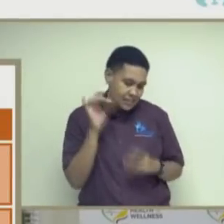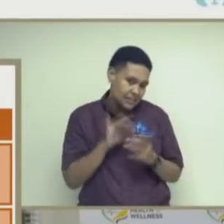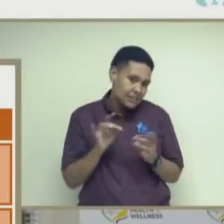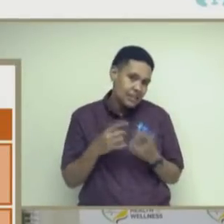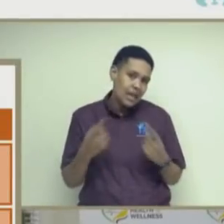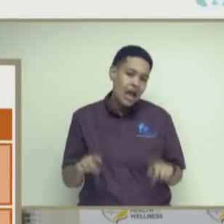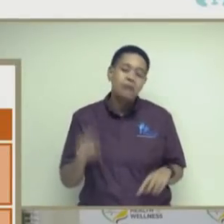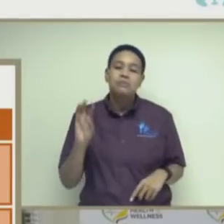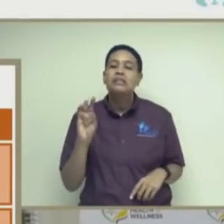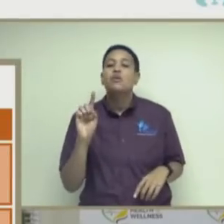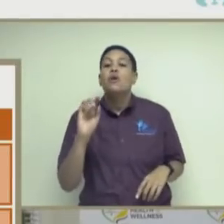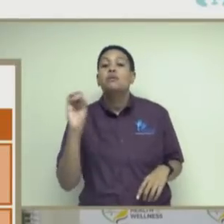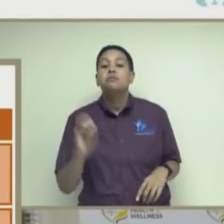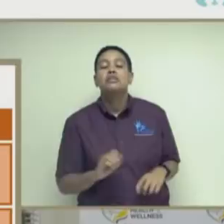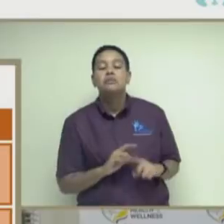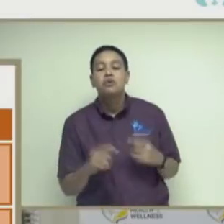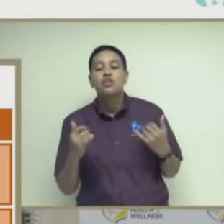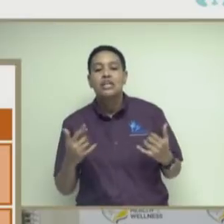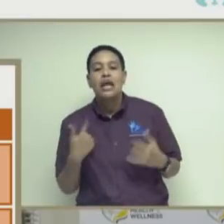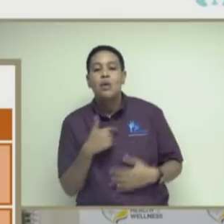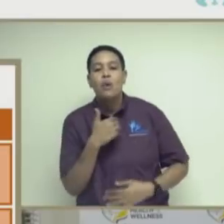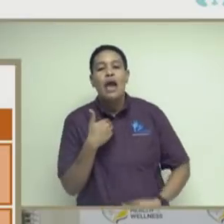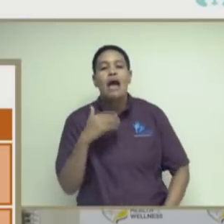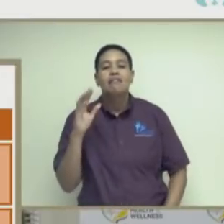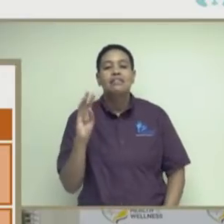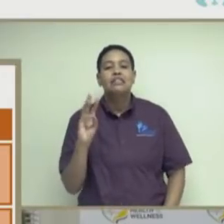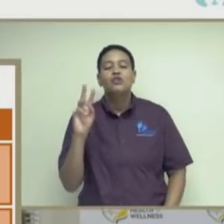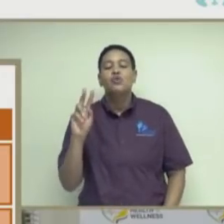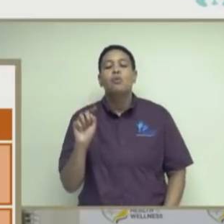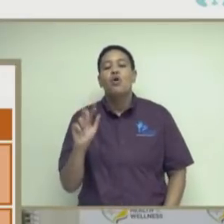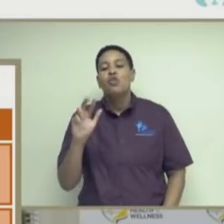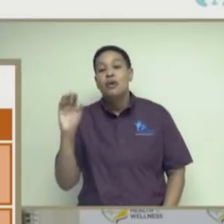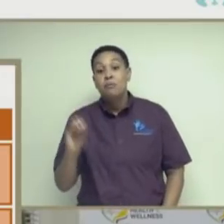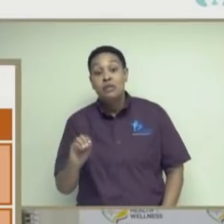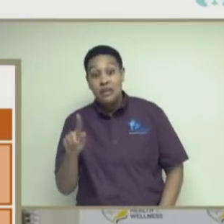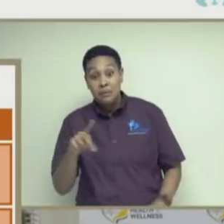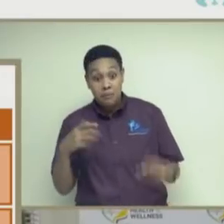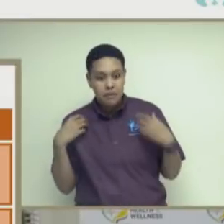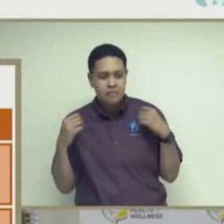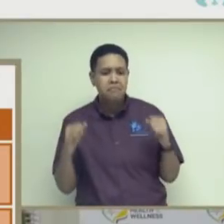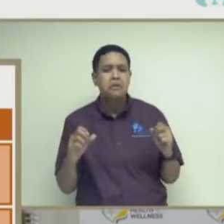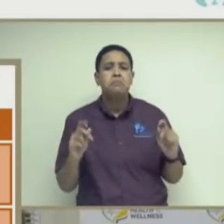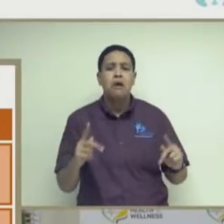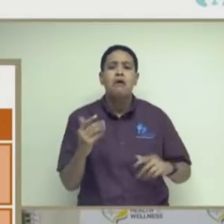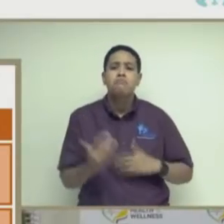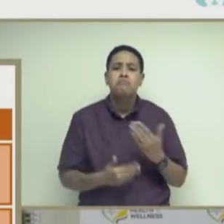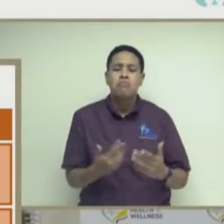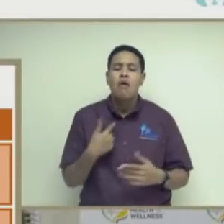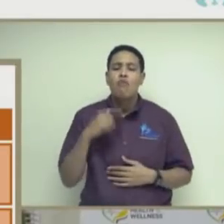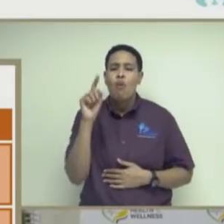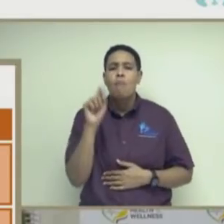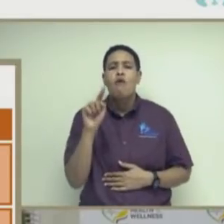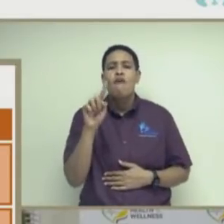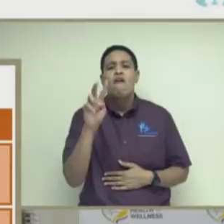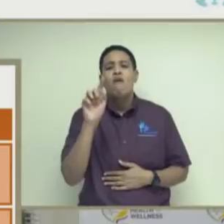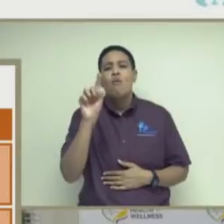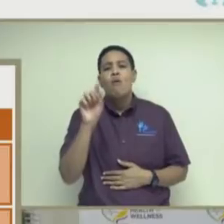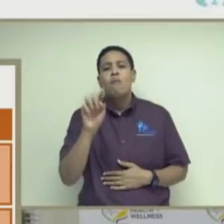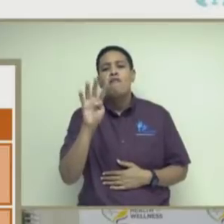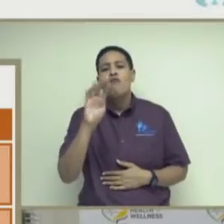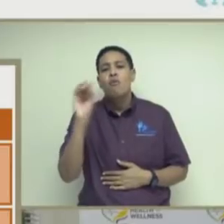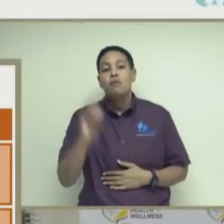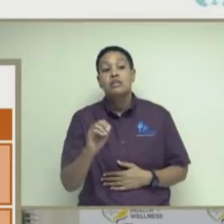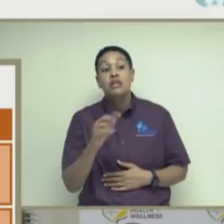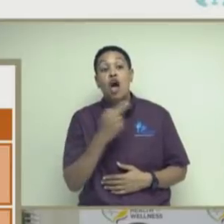it's 61%, but today we have 62% recovery rate. We have 1.4% hospitalization